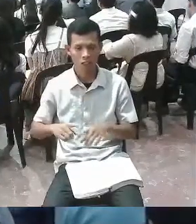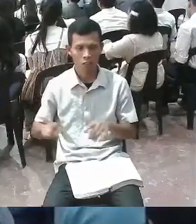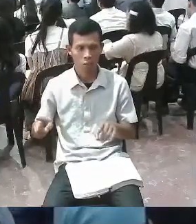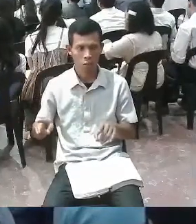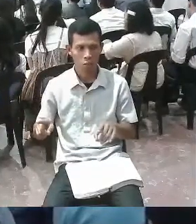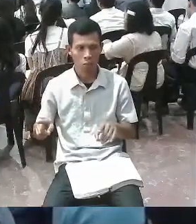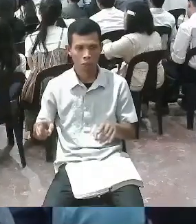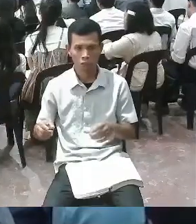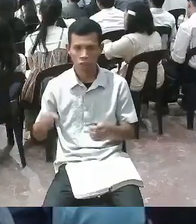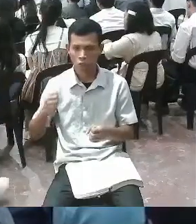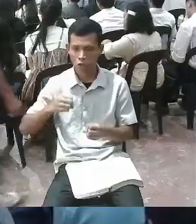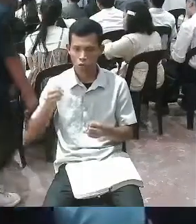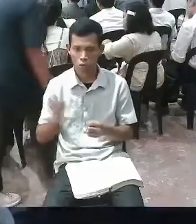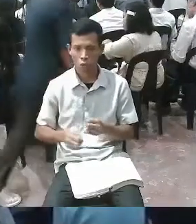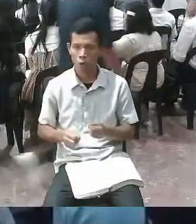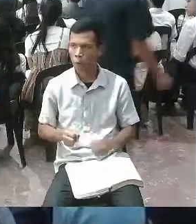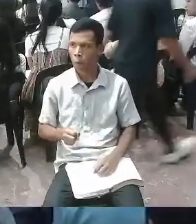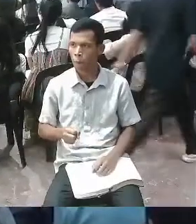And so